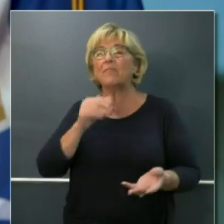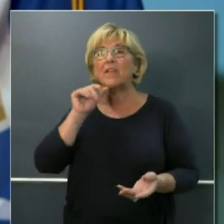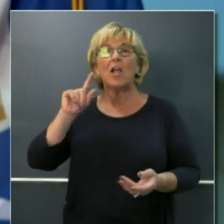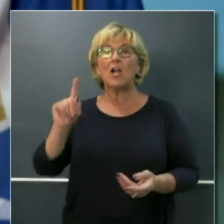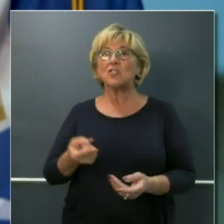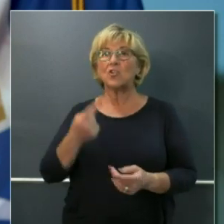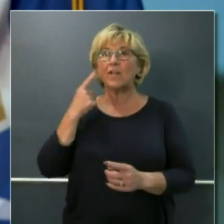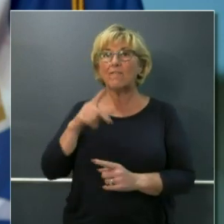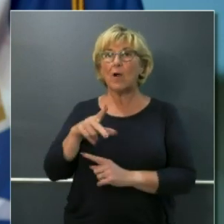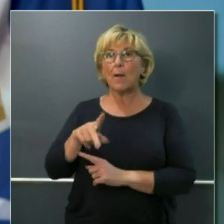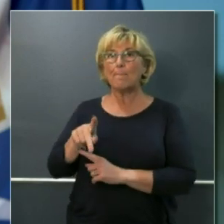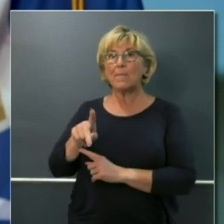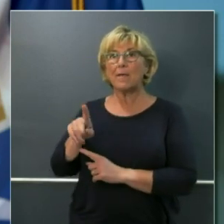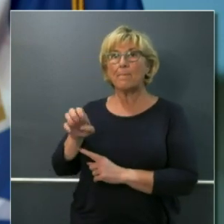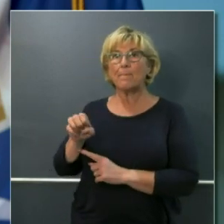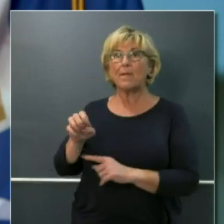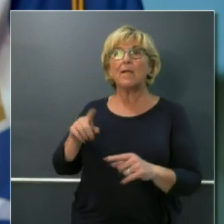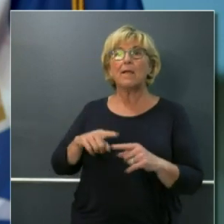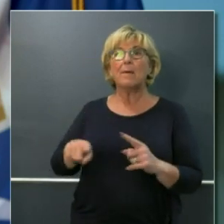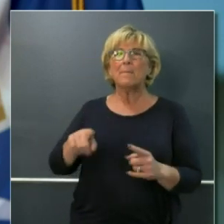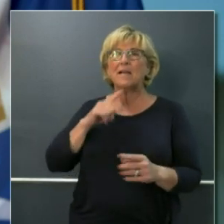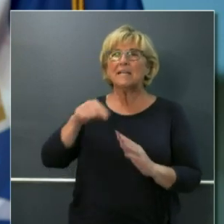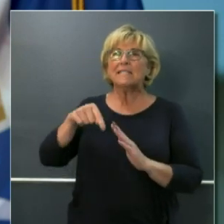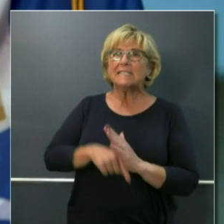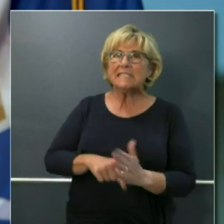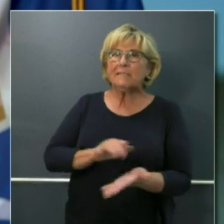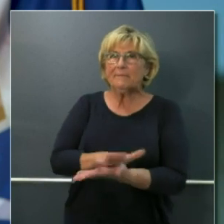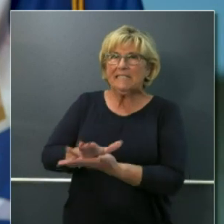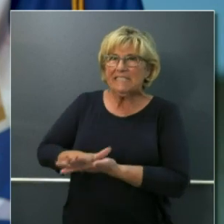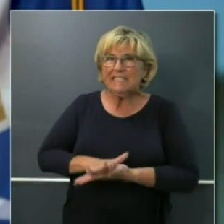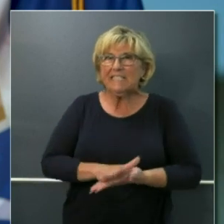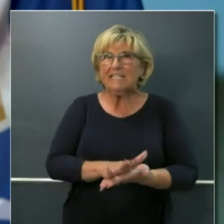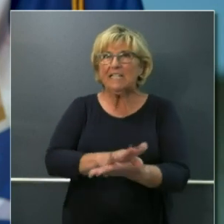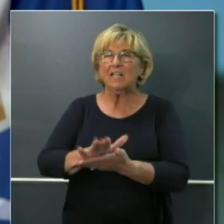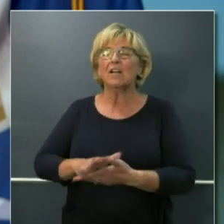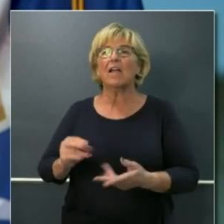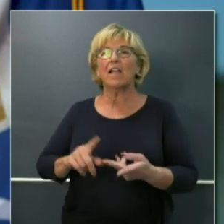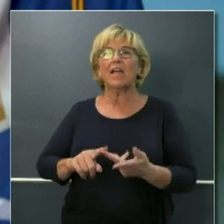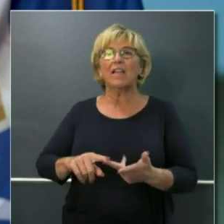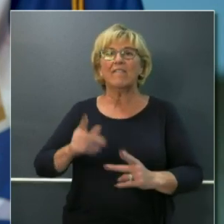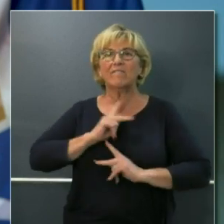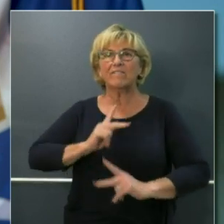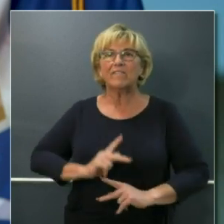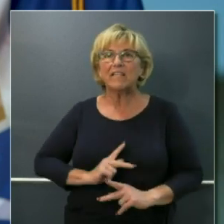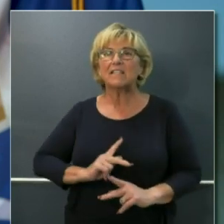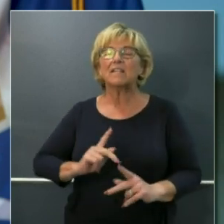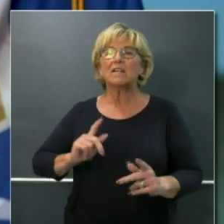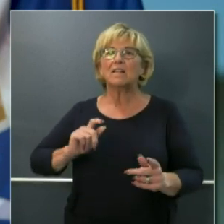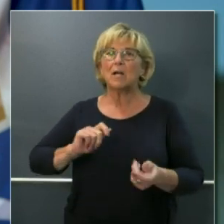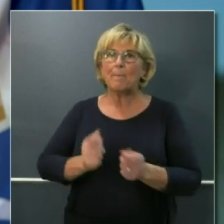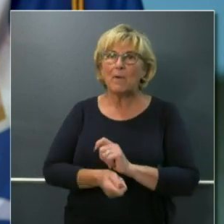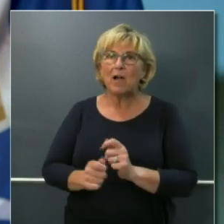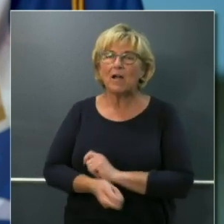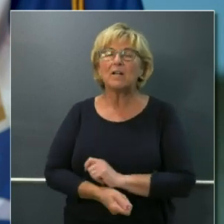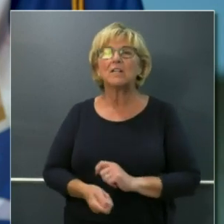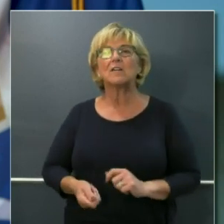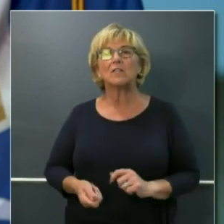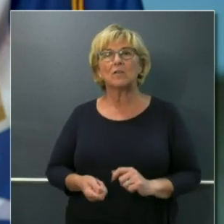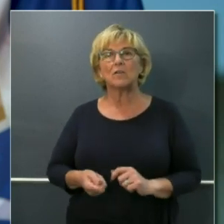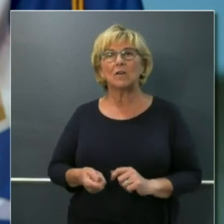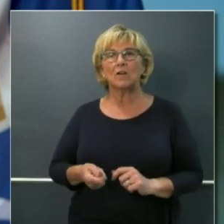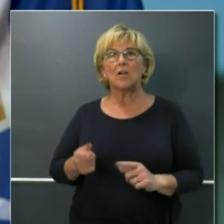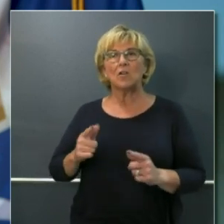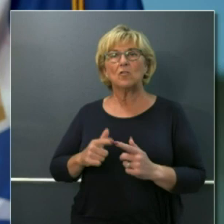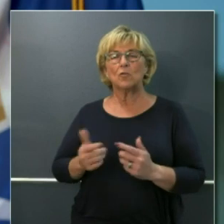for PPE, it's for deep sanitization and for physical modifications, just temporary,